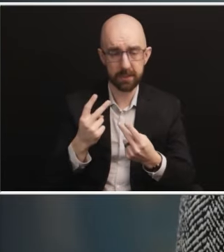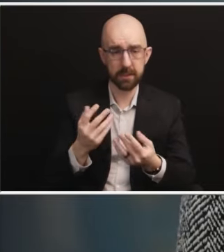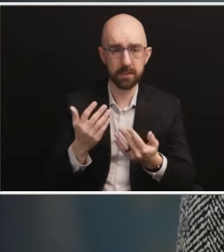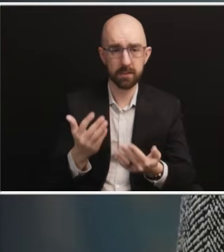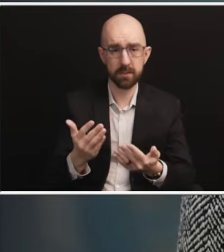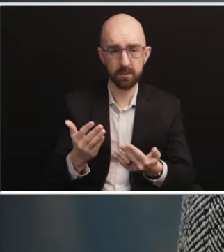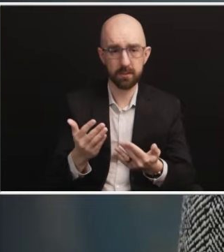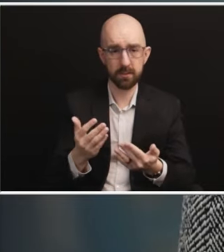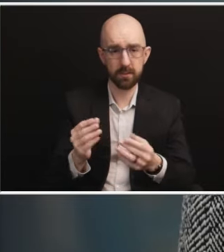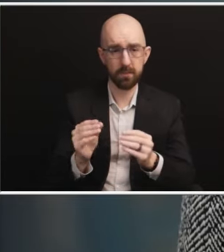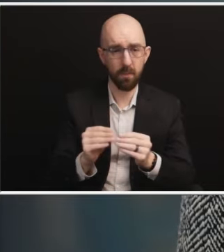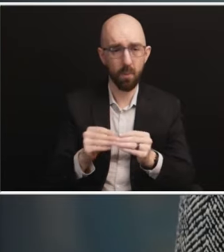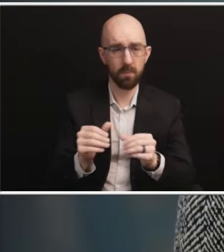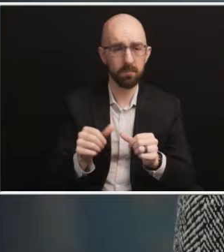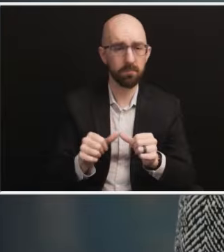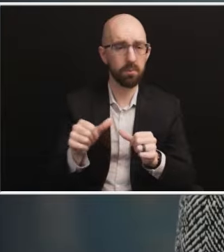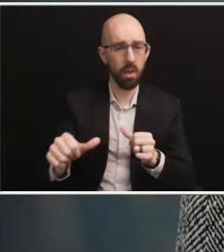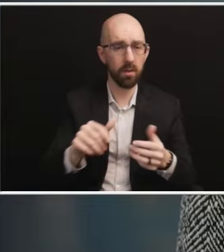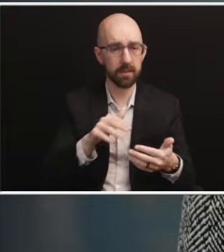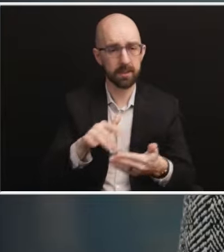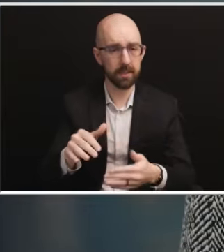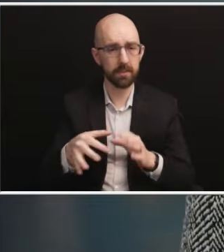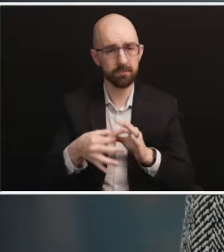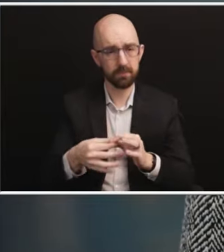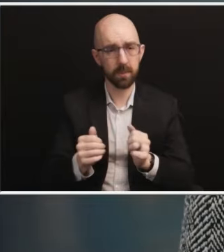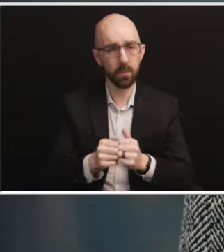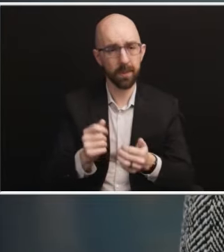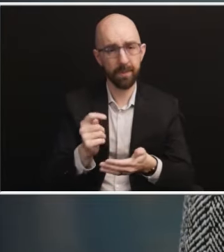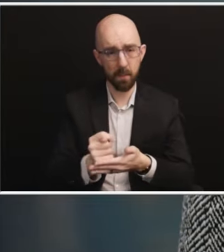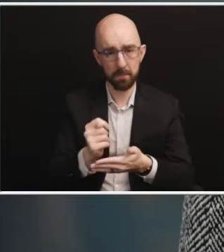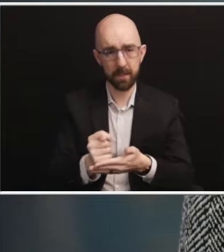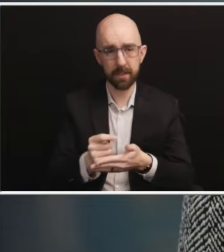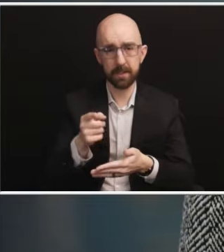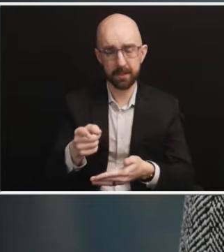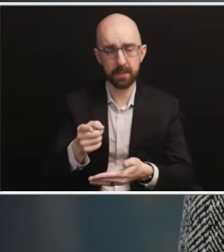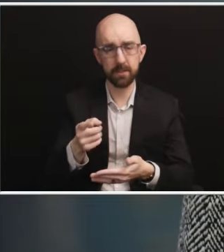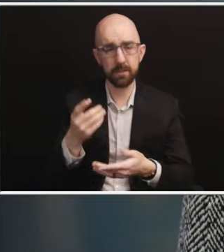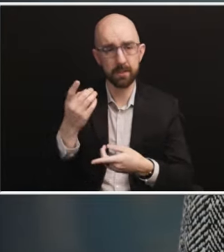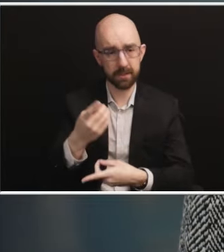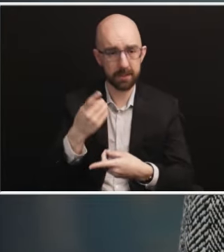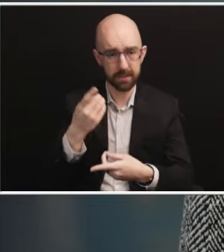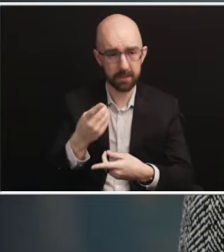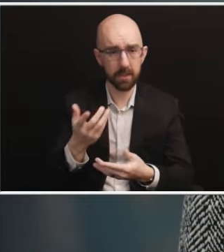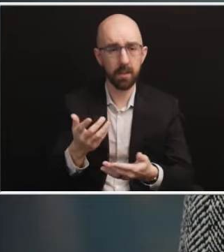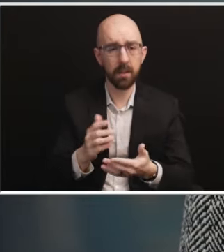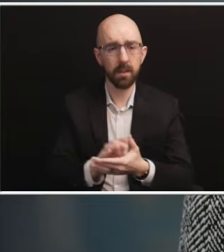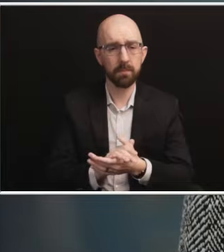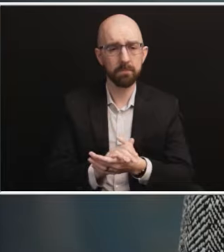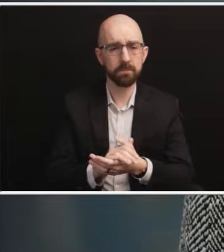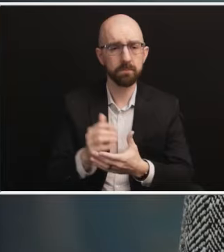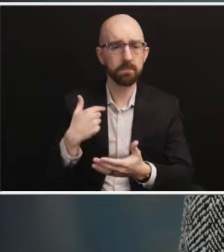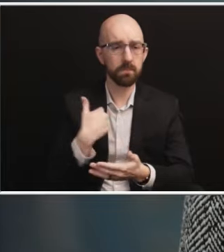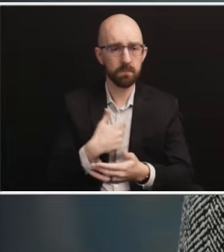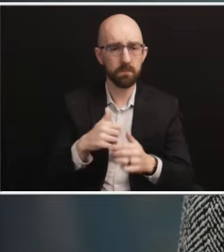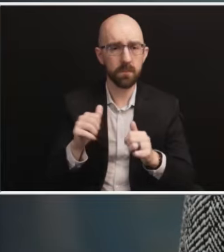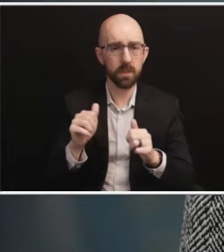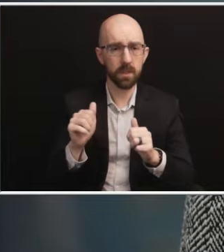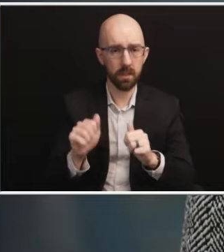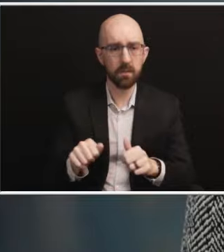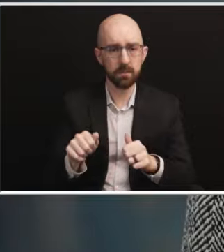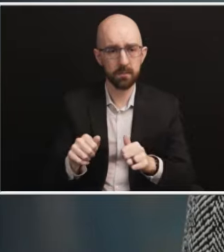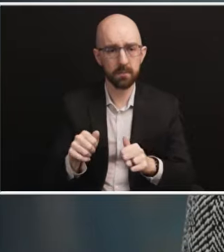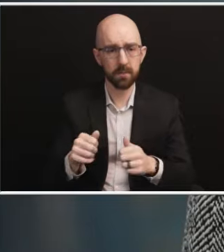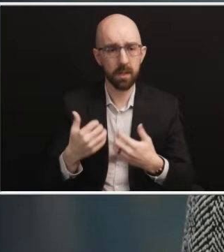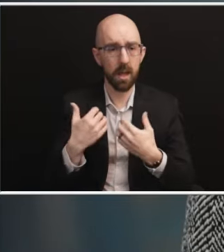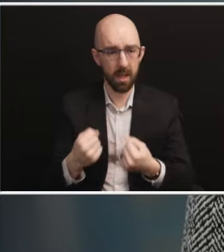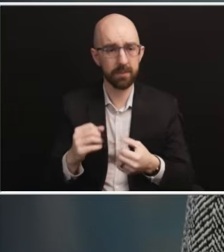more prolonged studies on these therapies in these disease states, we can confidently say that